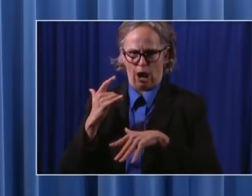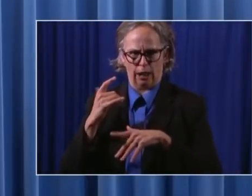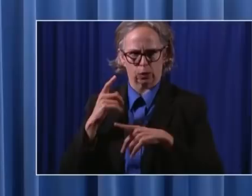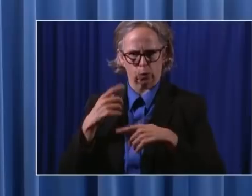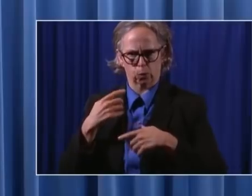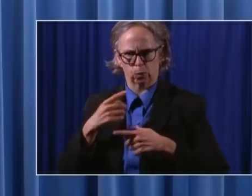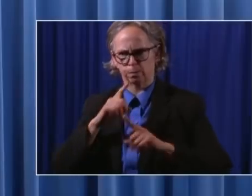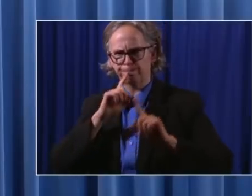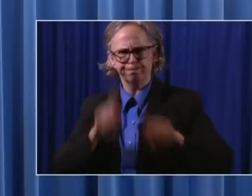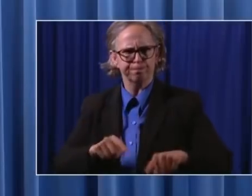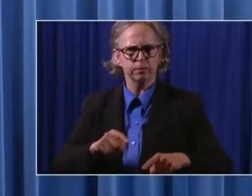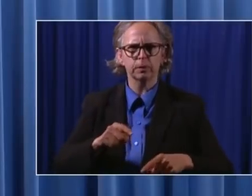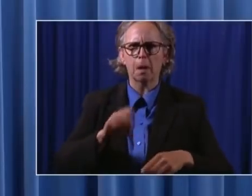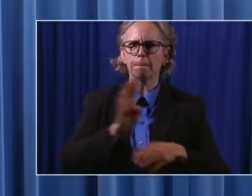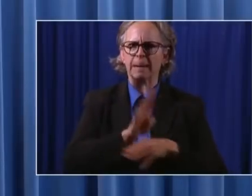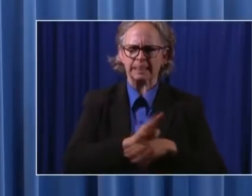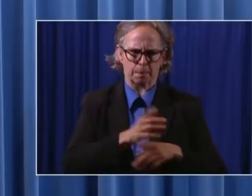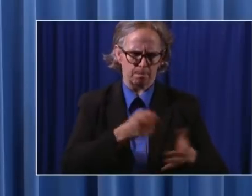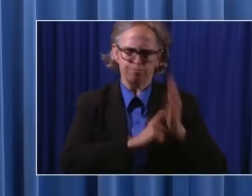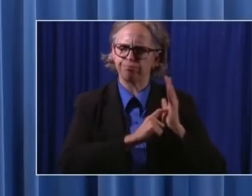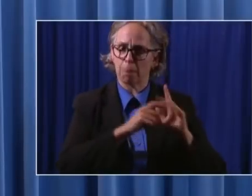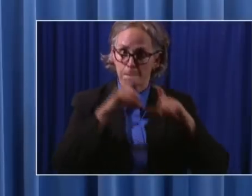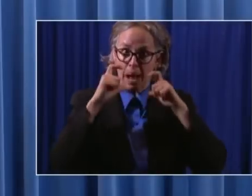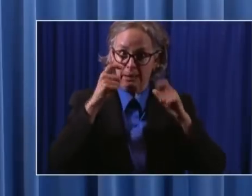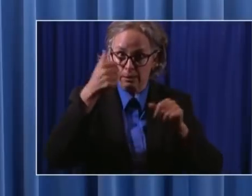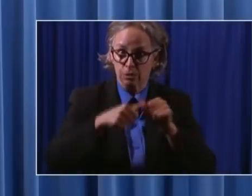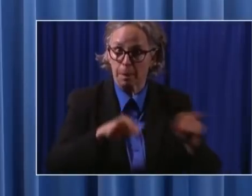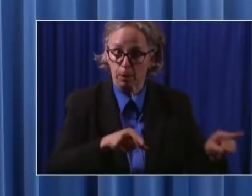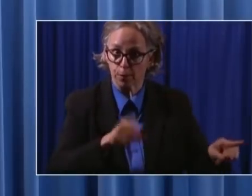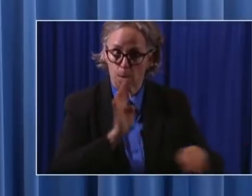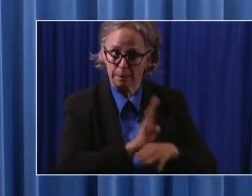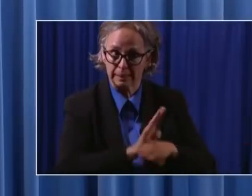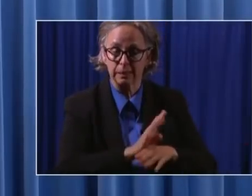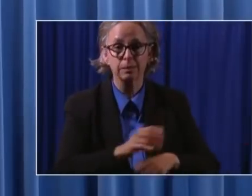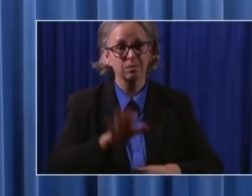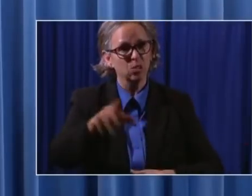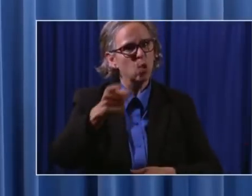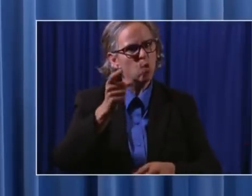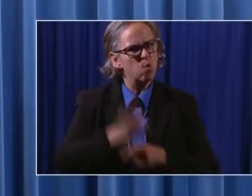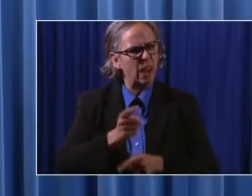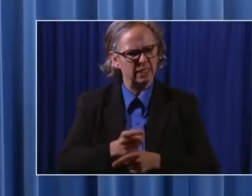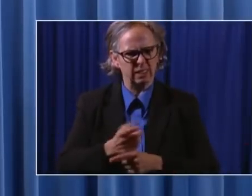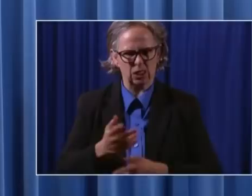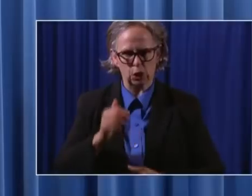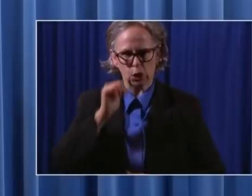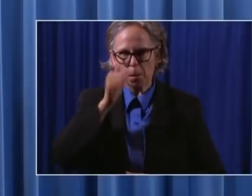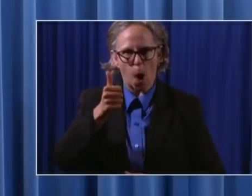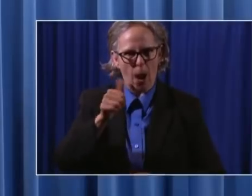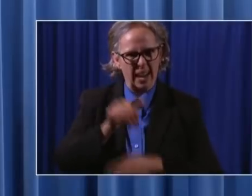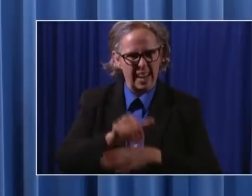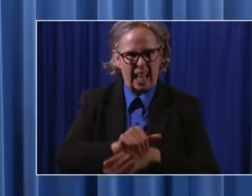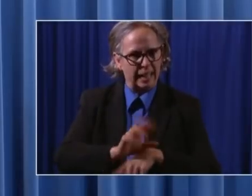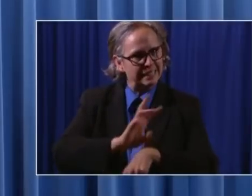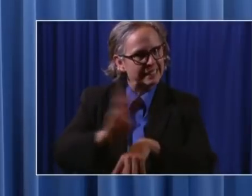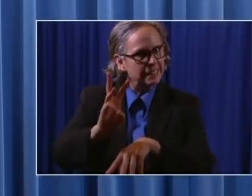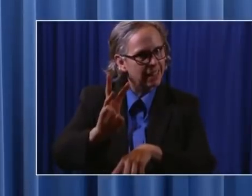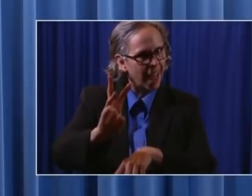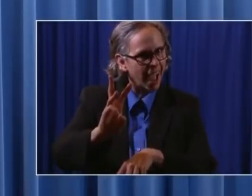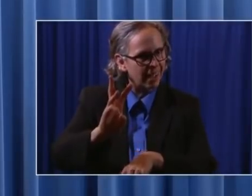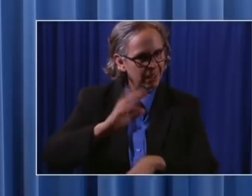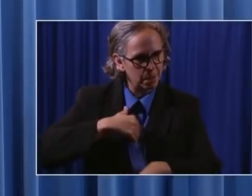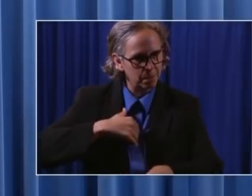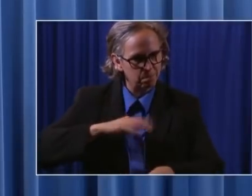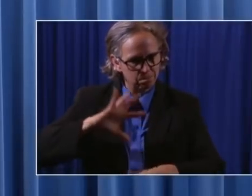very, very early. And as you just pointed out, we have now 60%, as of tomorrow night, 60% of the population of this state